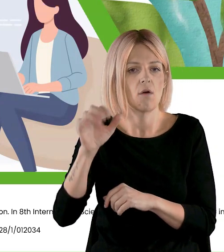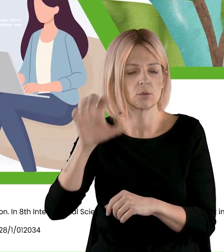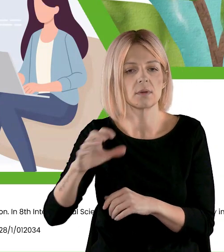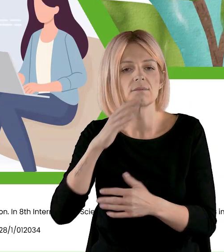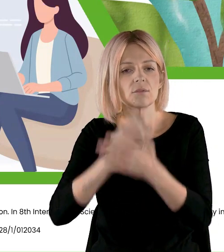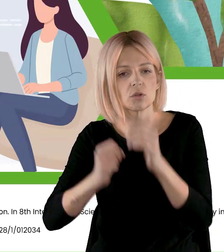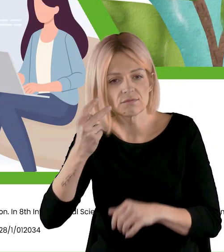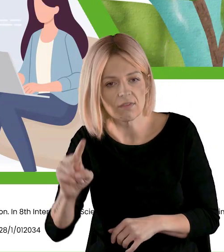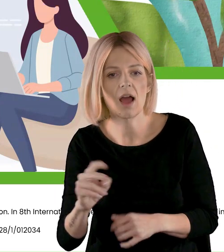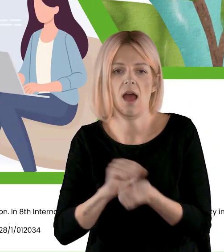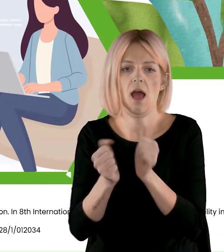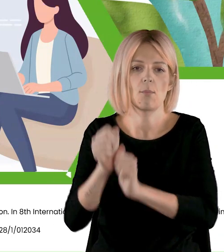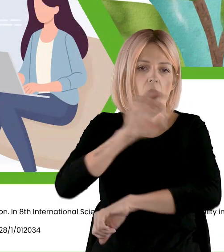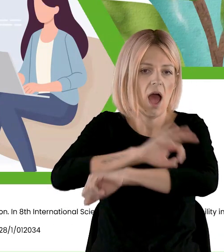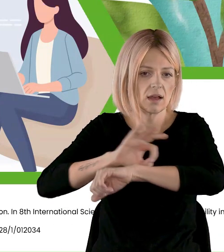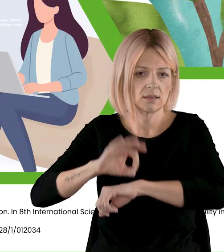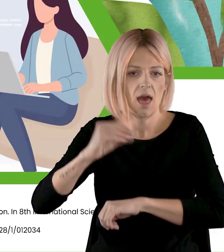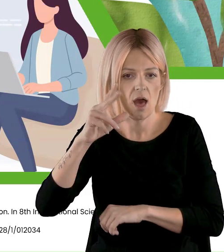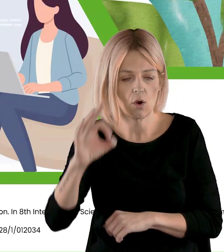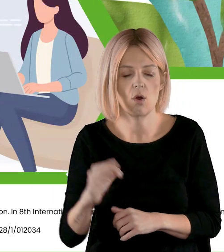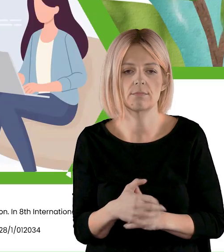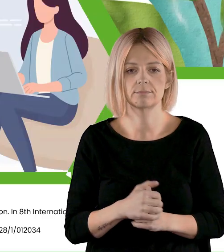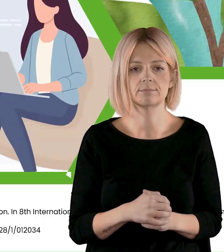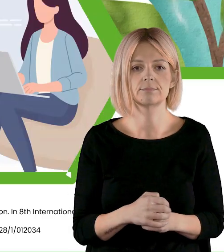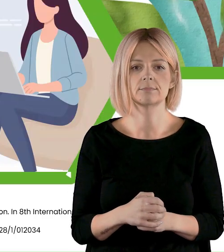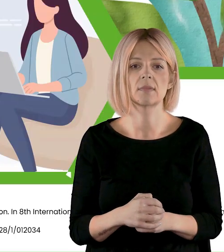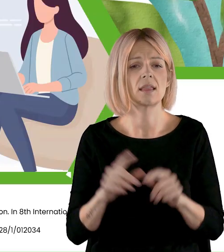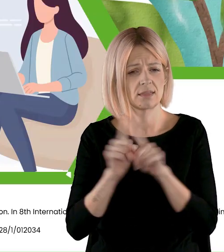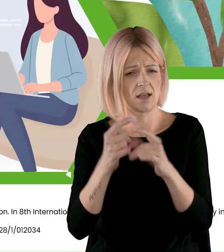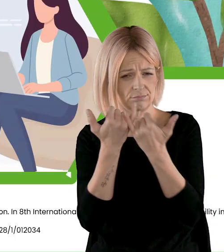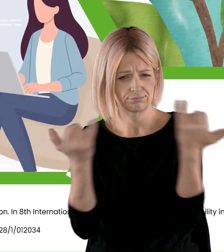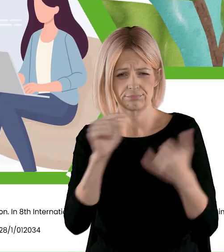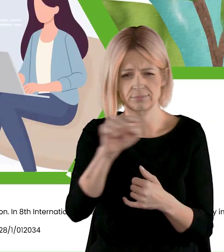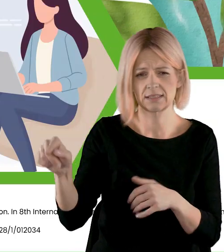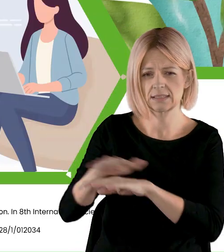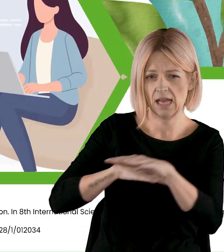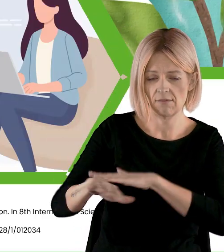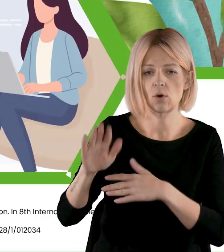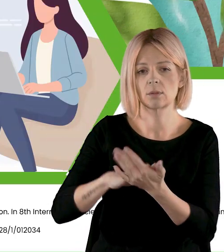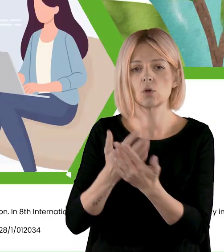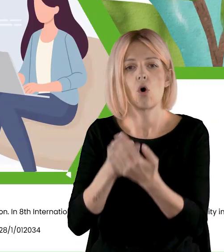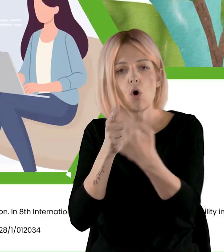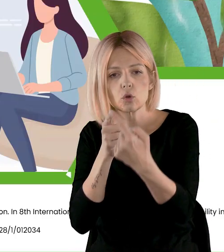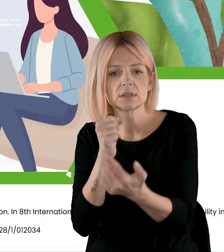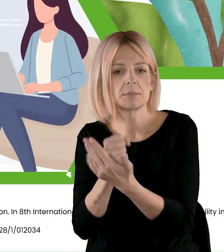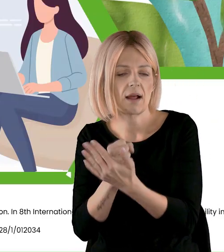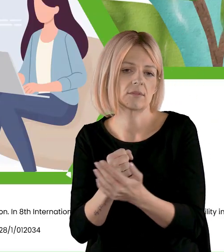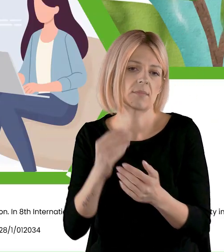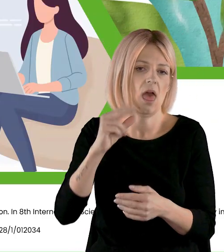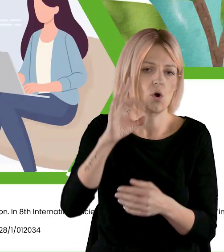architect, and there are many more like sustainable consultant and so on. However,